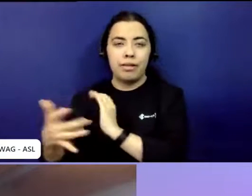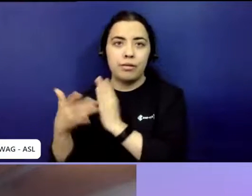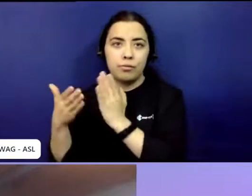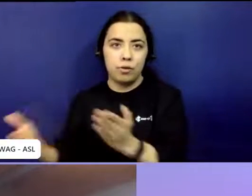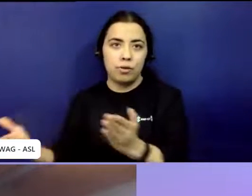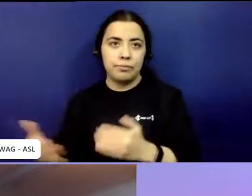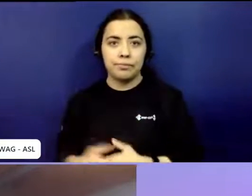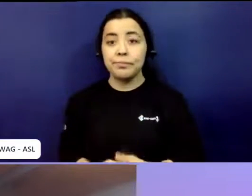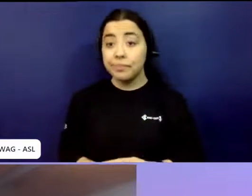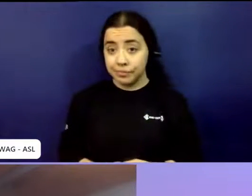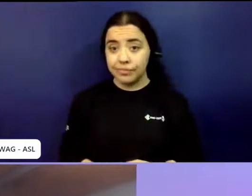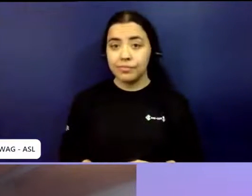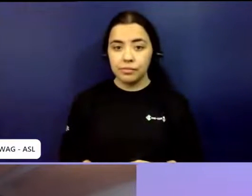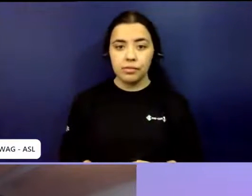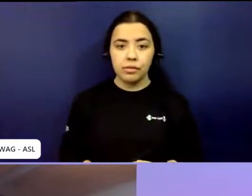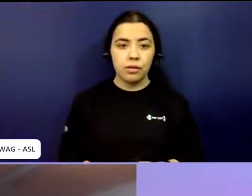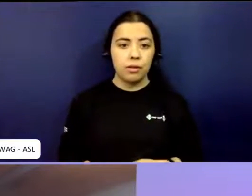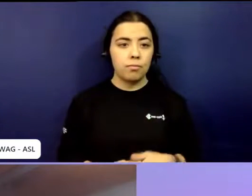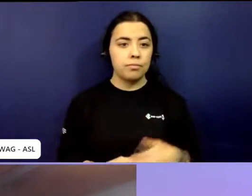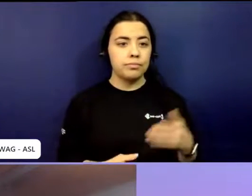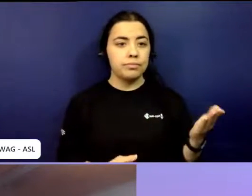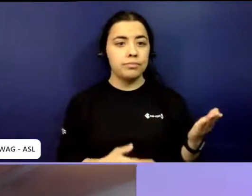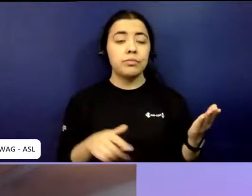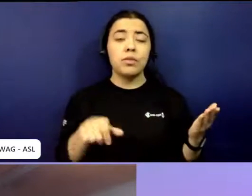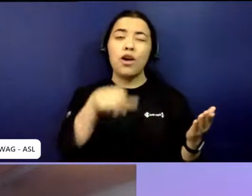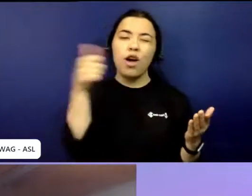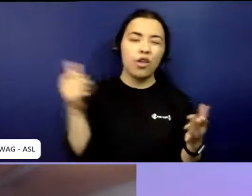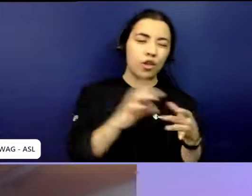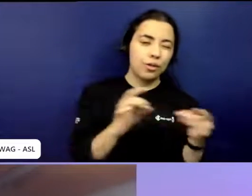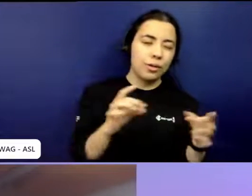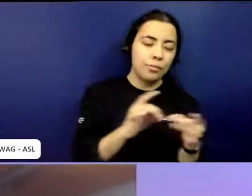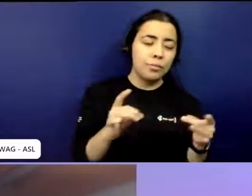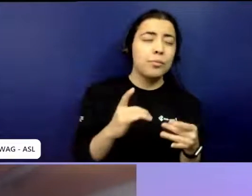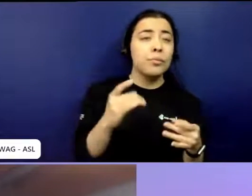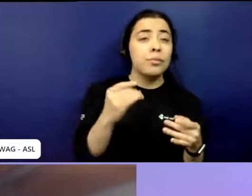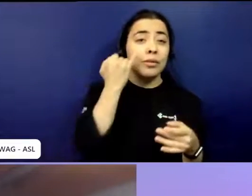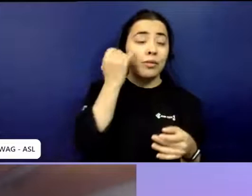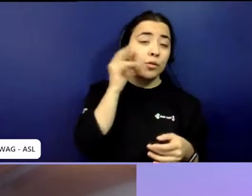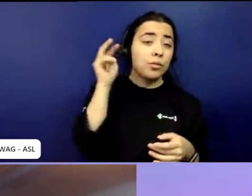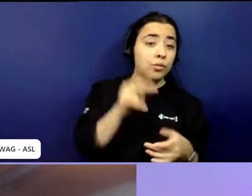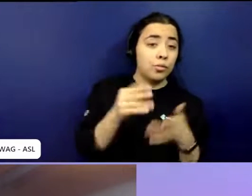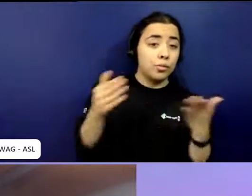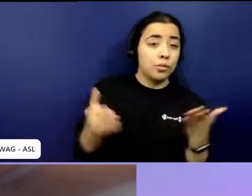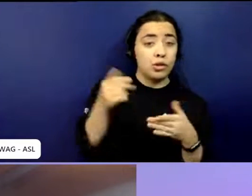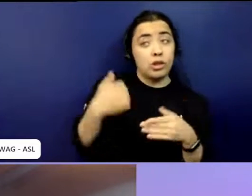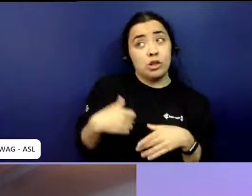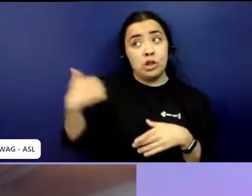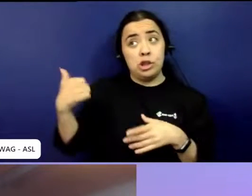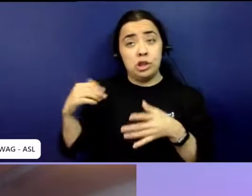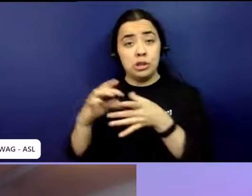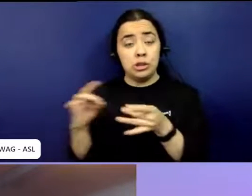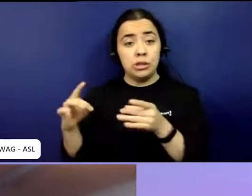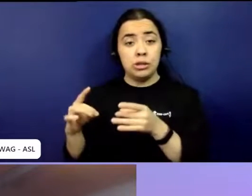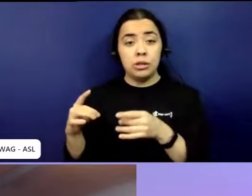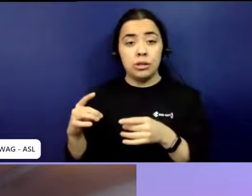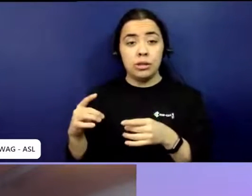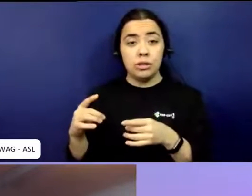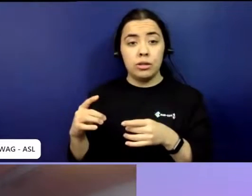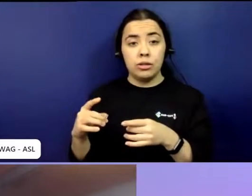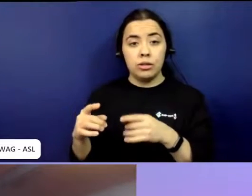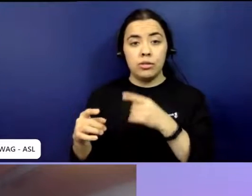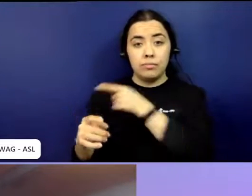The other thing, so if you take a look, Karen mentioned that she supports